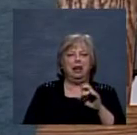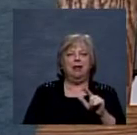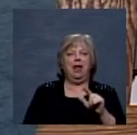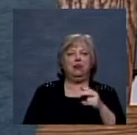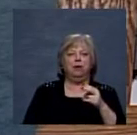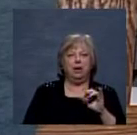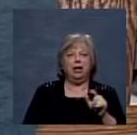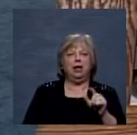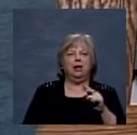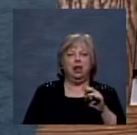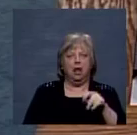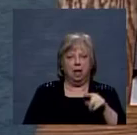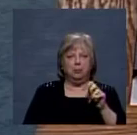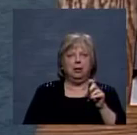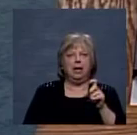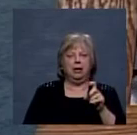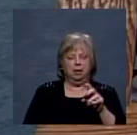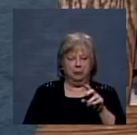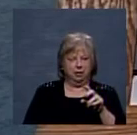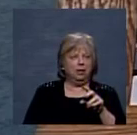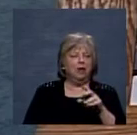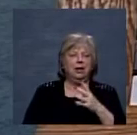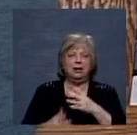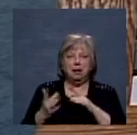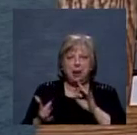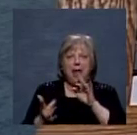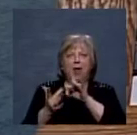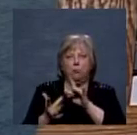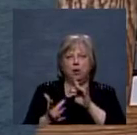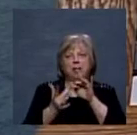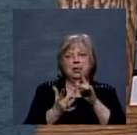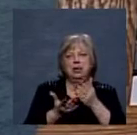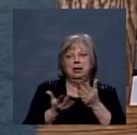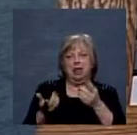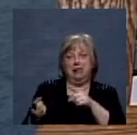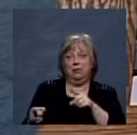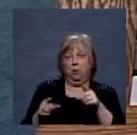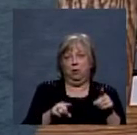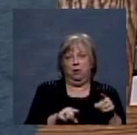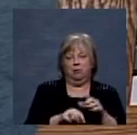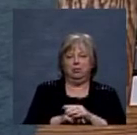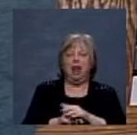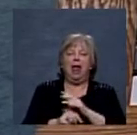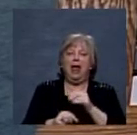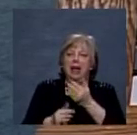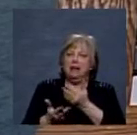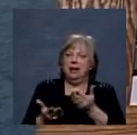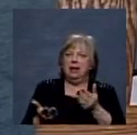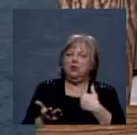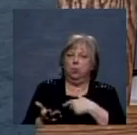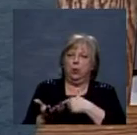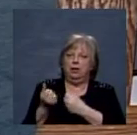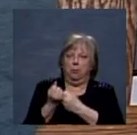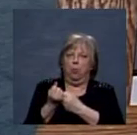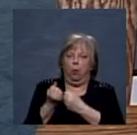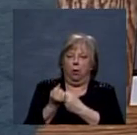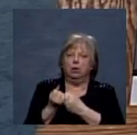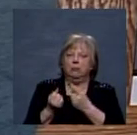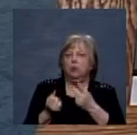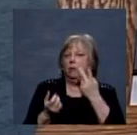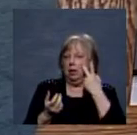speak, some outreach things that is taking place there, and things that we support, and you'll get a chance to